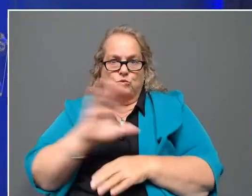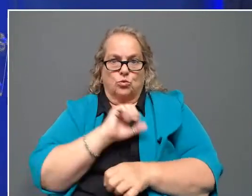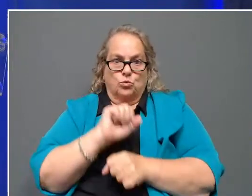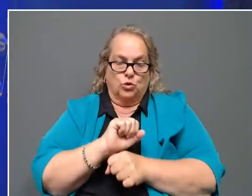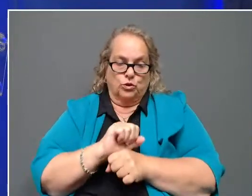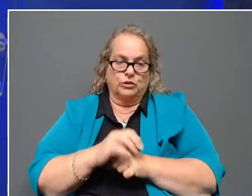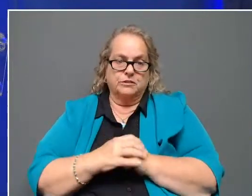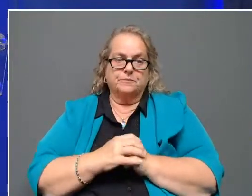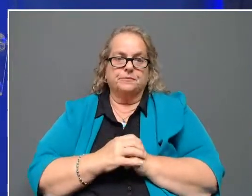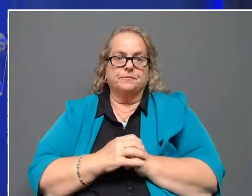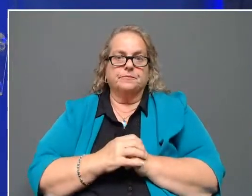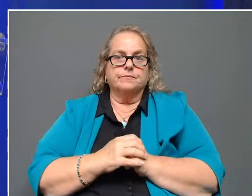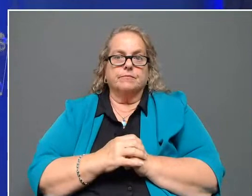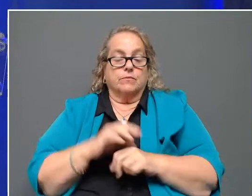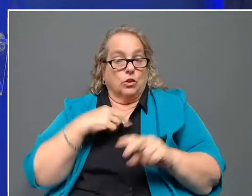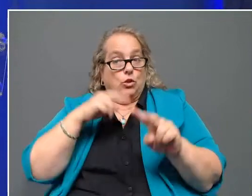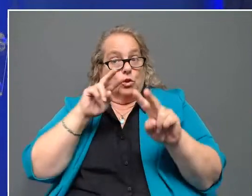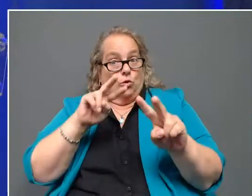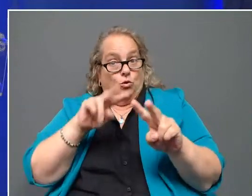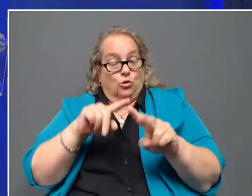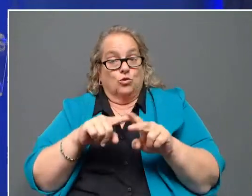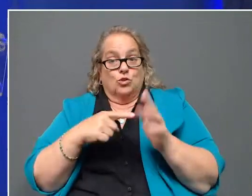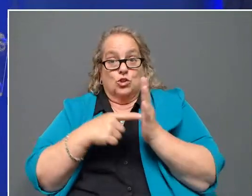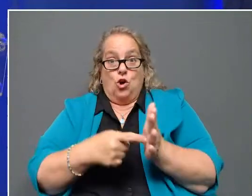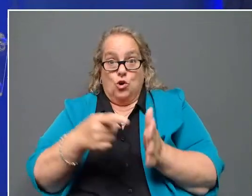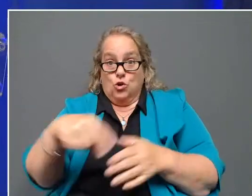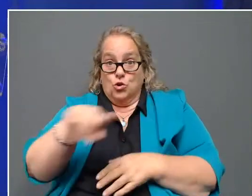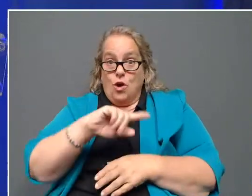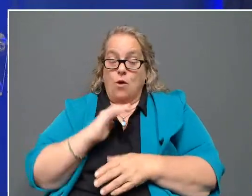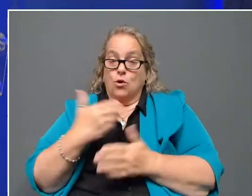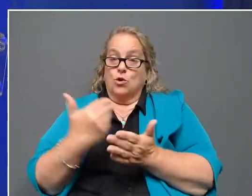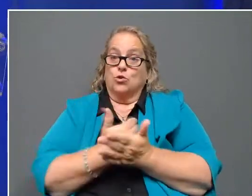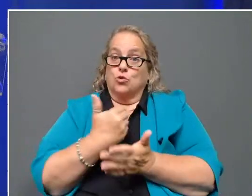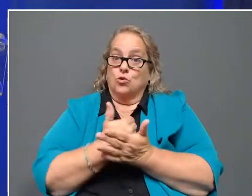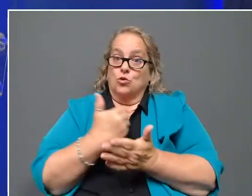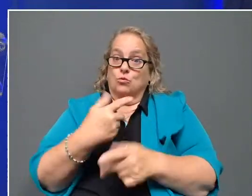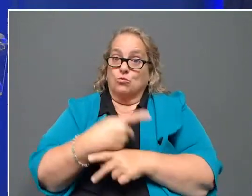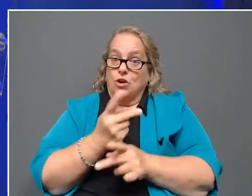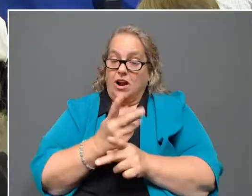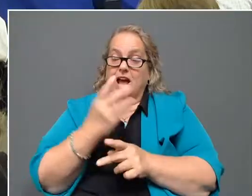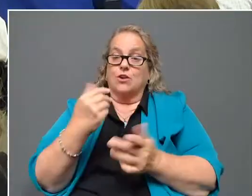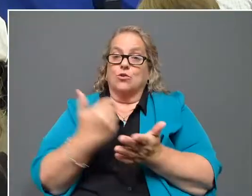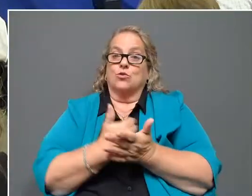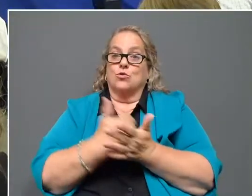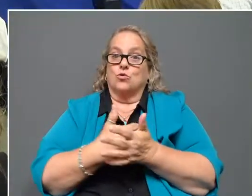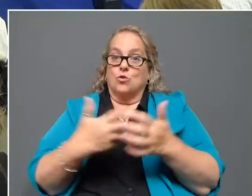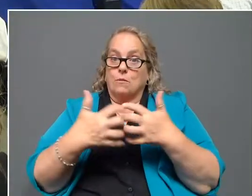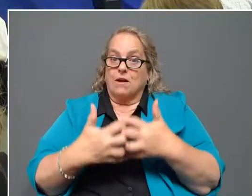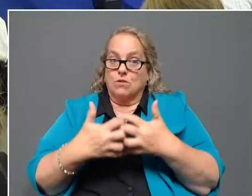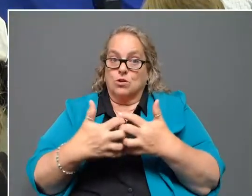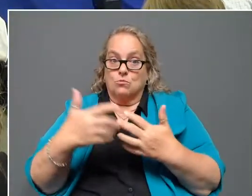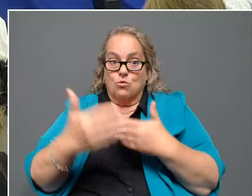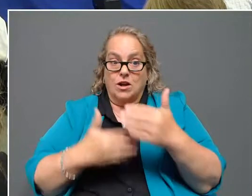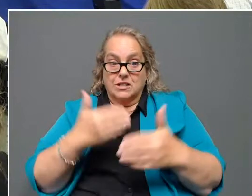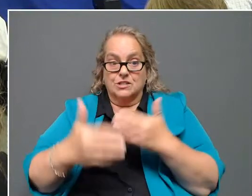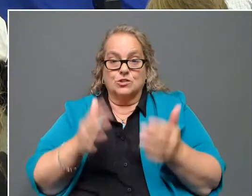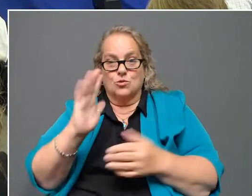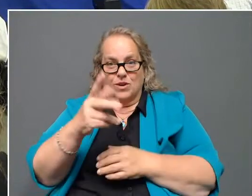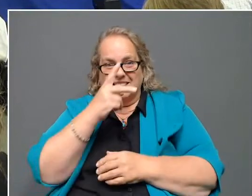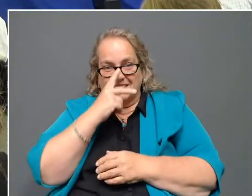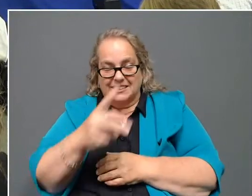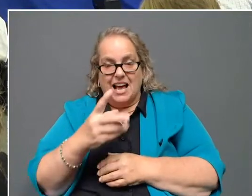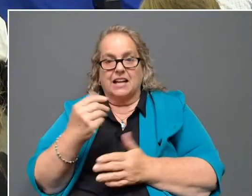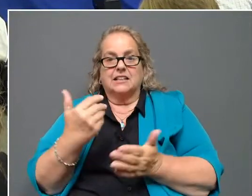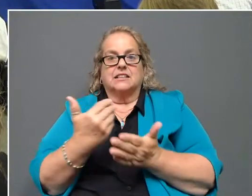I'm looking forward to showing you our new products and our new manufacturing processes. You'll get to see them and some of our factory